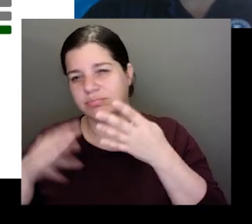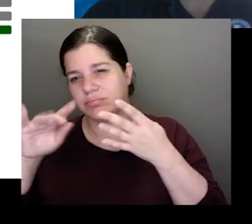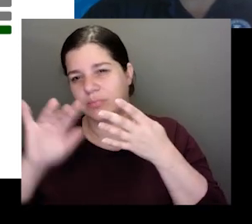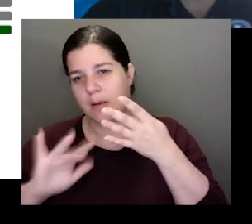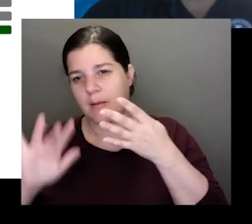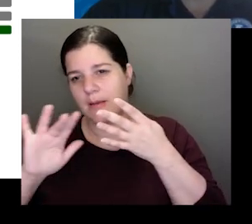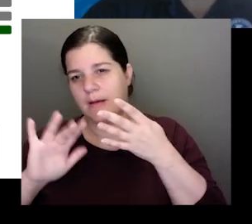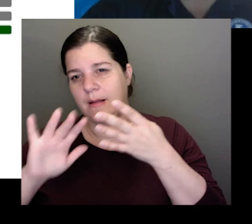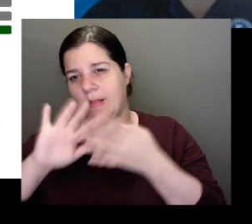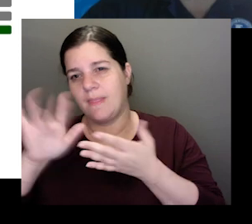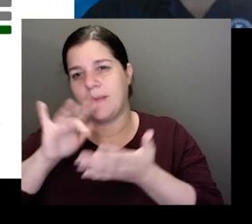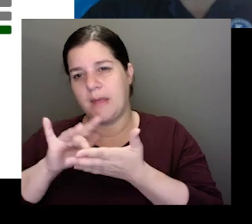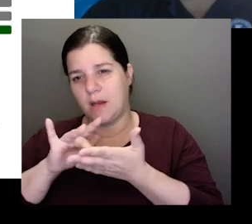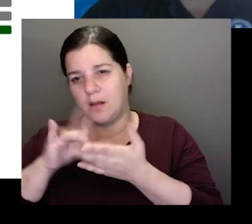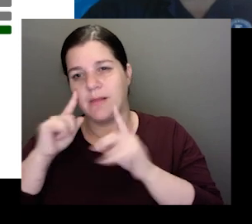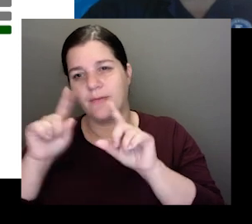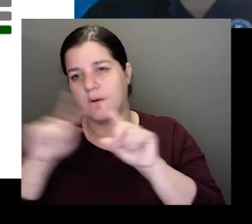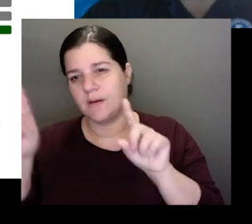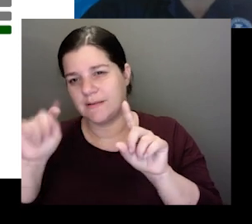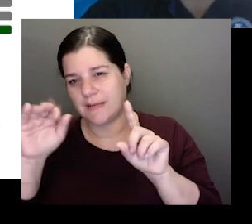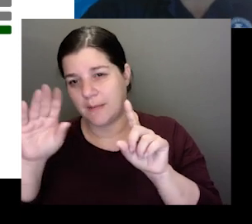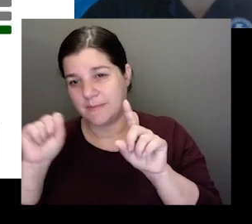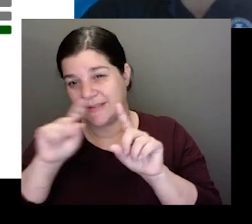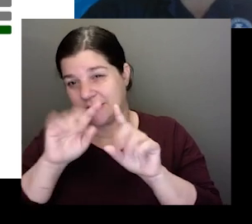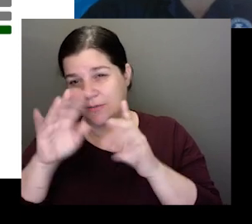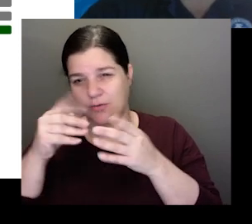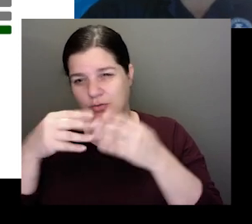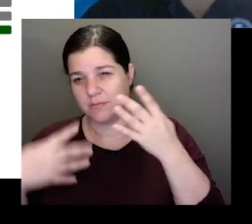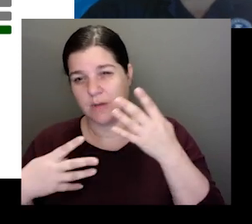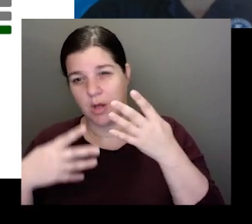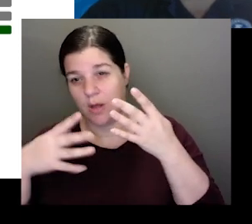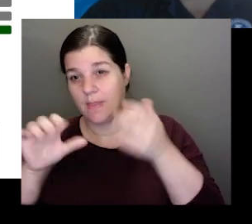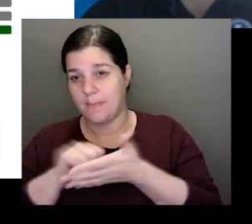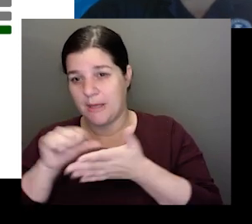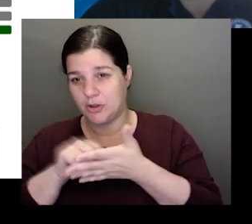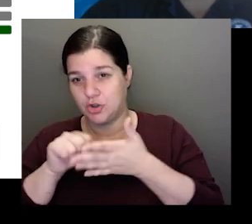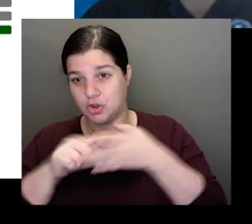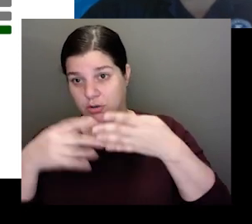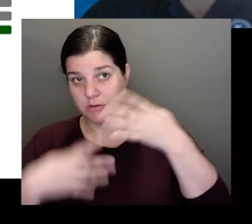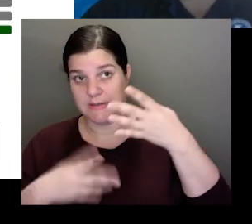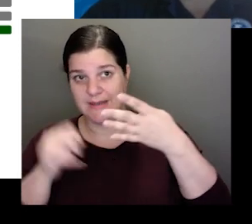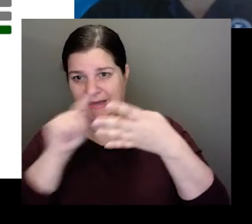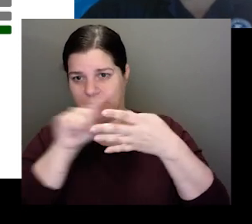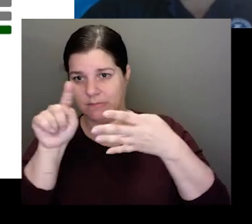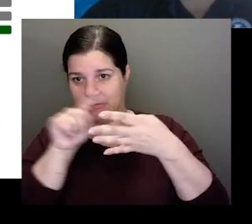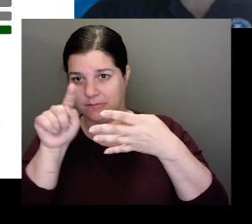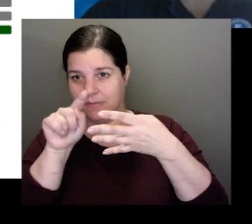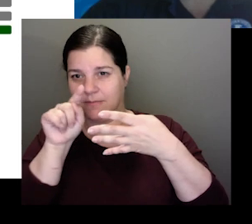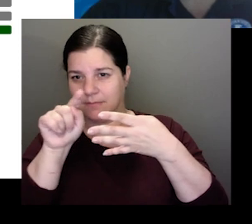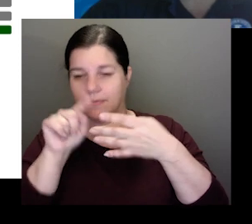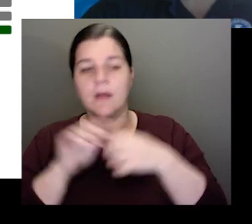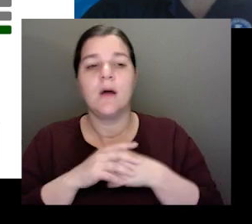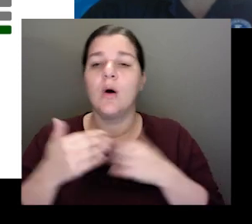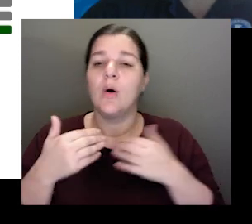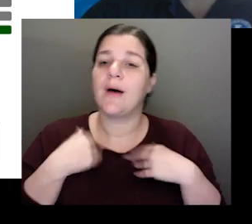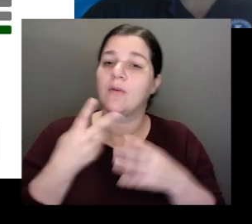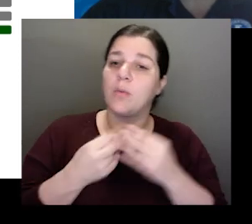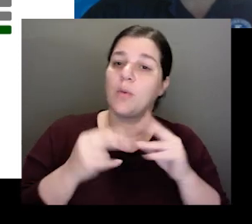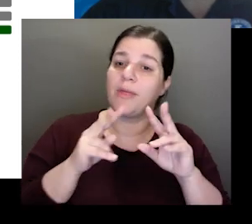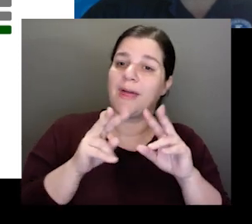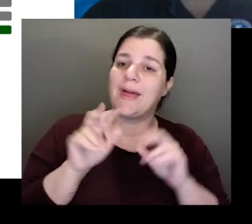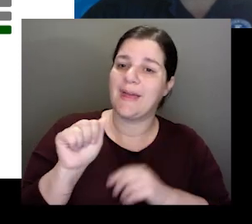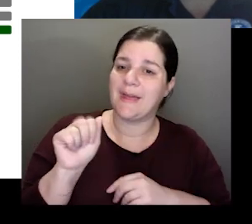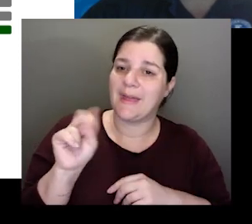upper tabs. Well, once you're in there, if you have both analyst and assessor roles within the